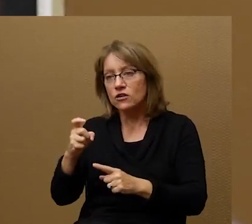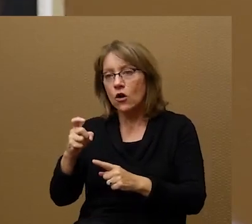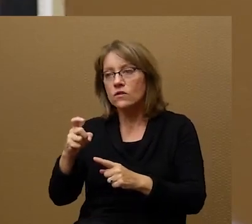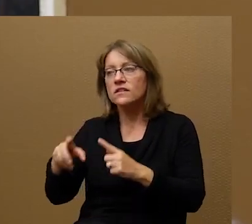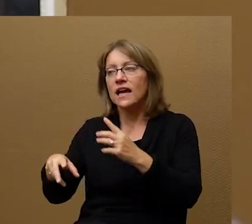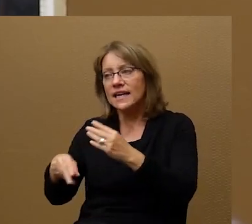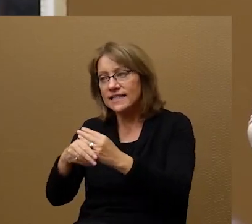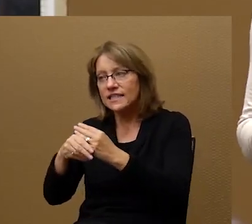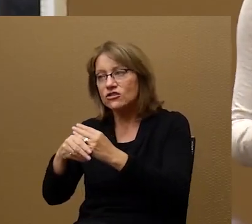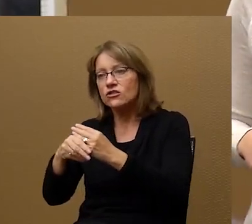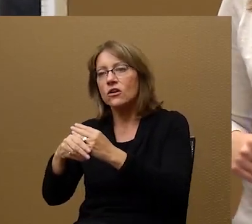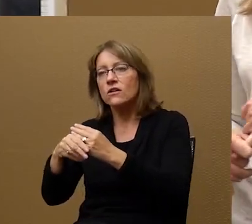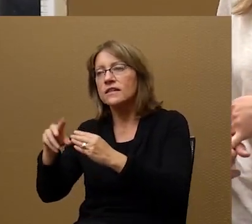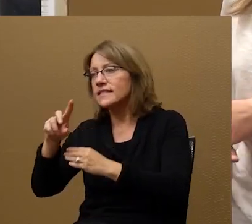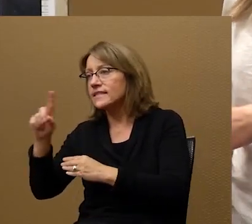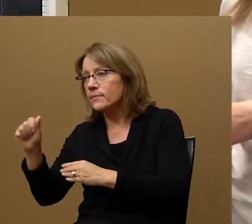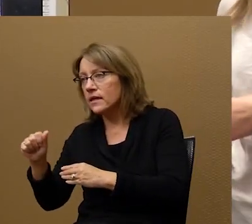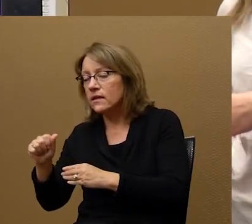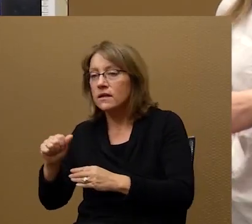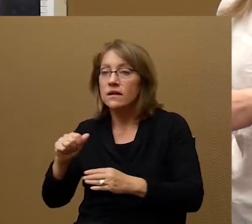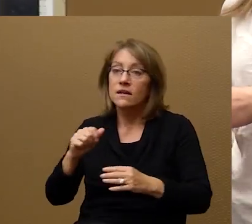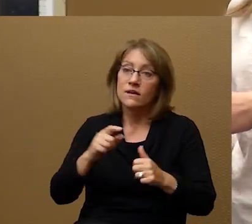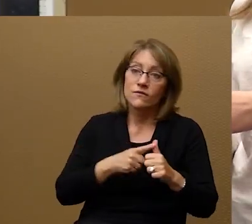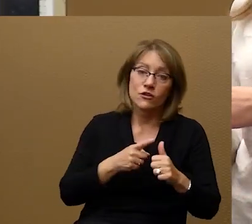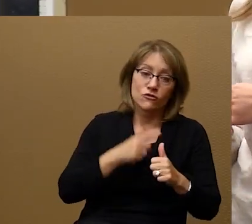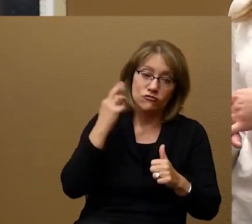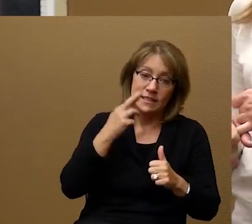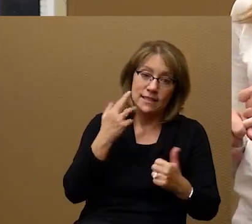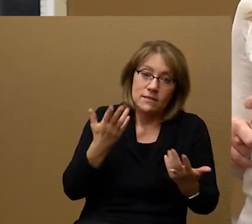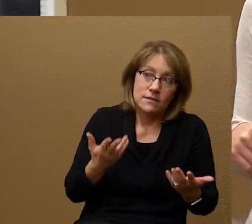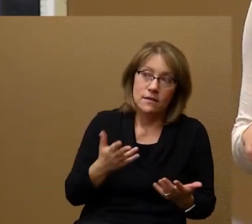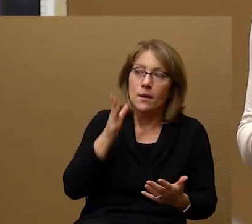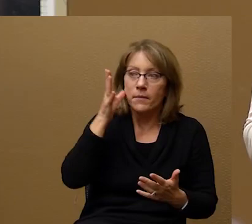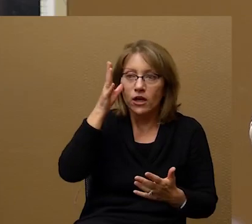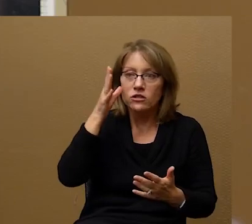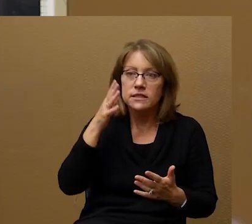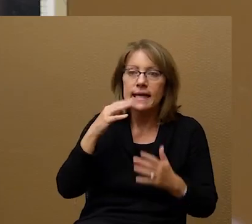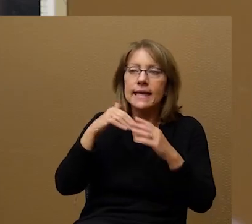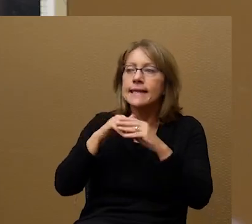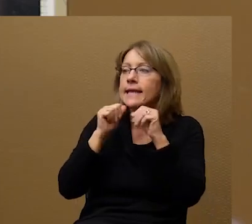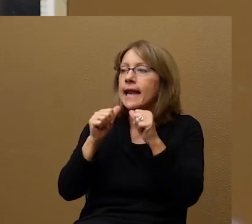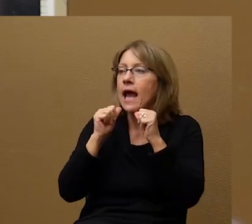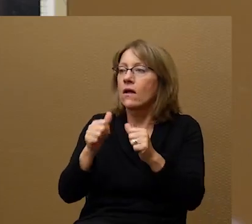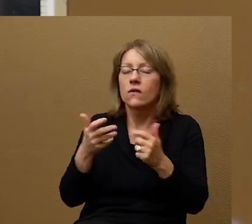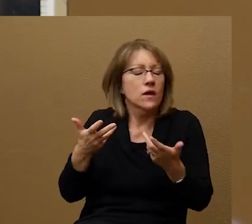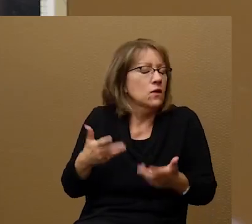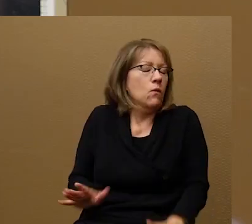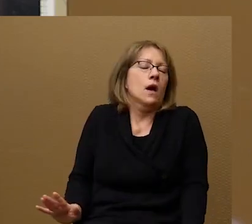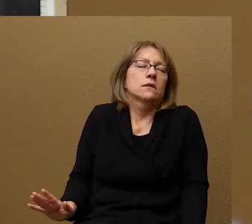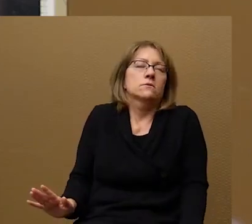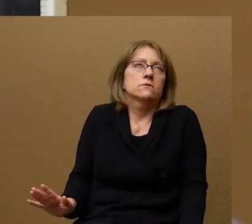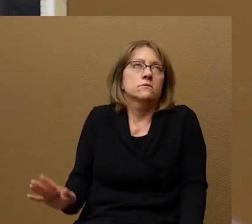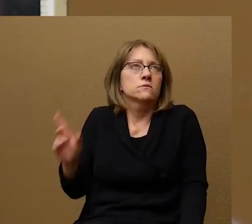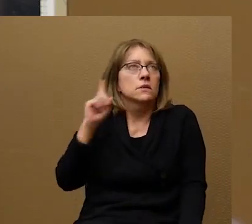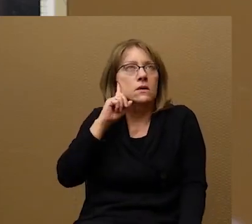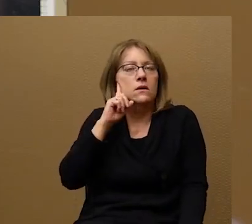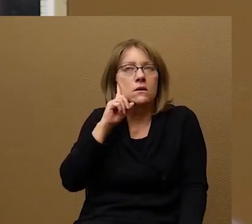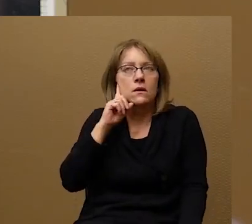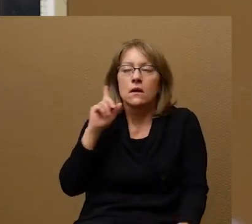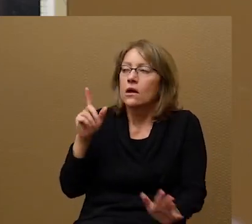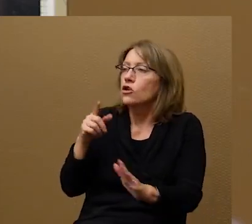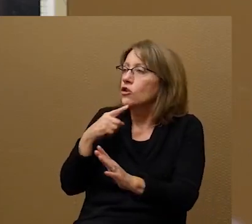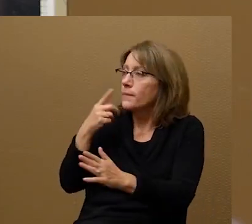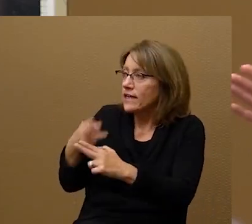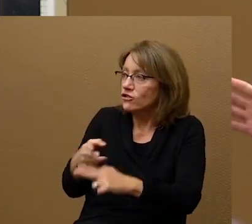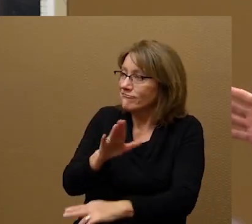disability. One, parents might be in denial and they might want no part. Every time you bring up there's some behavior